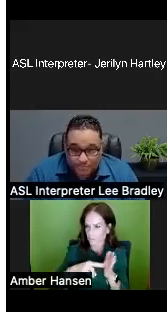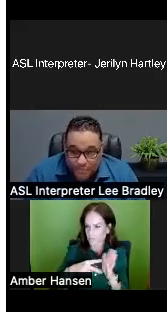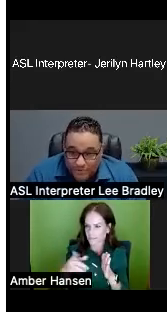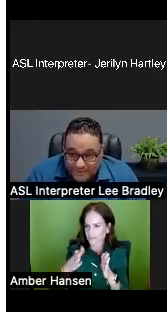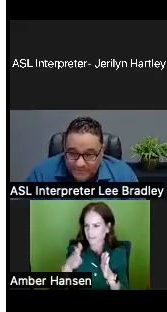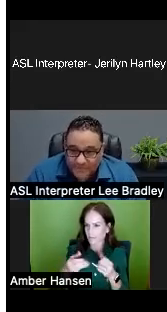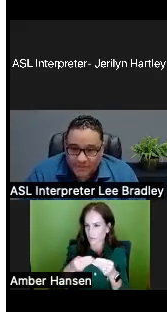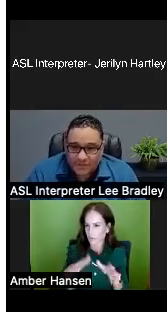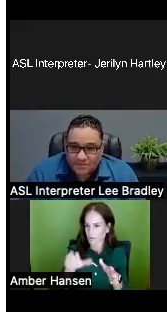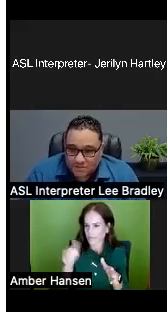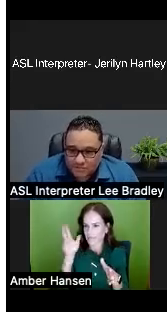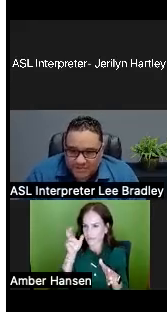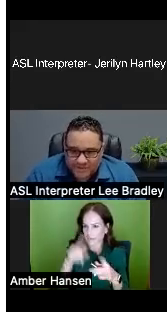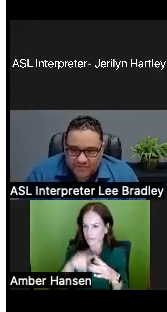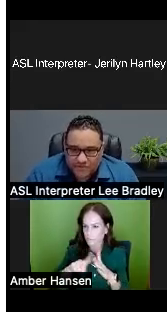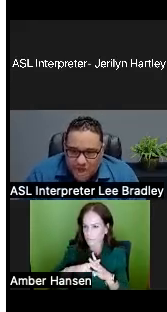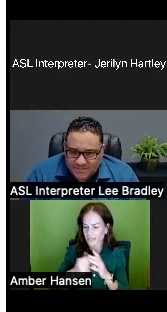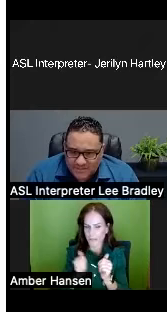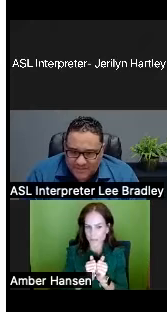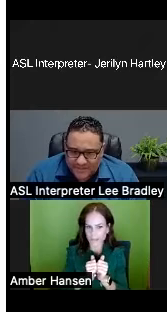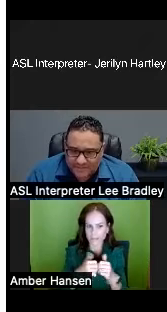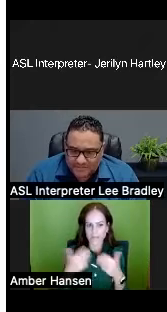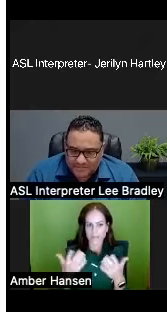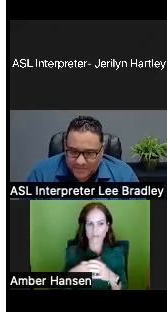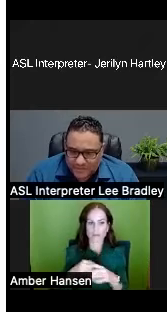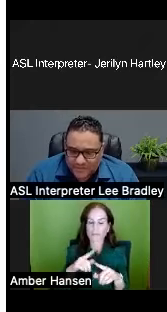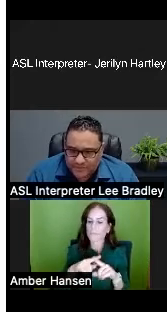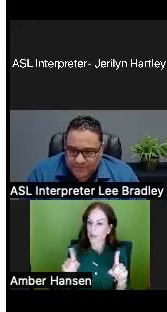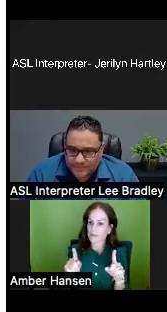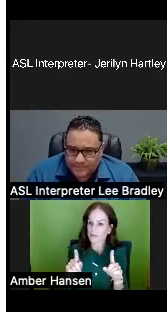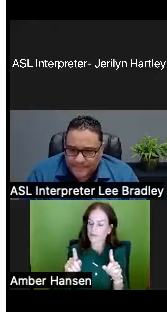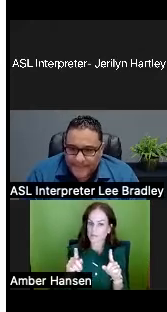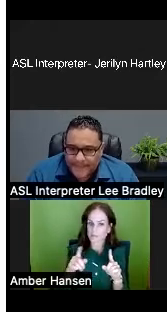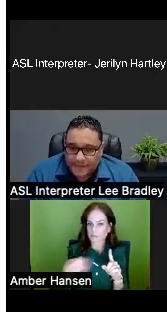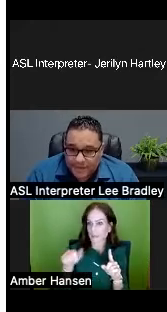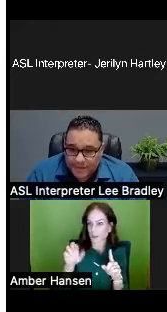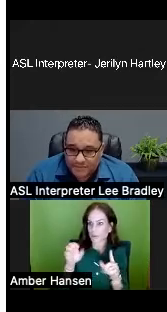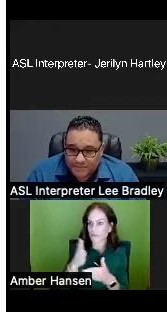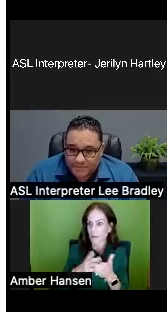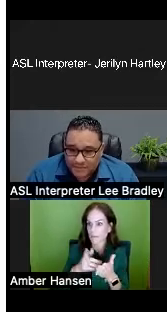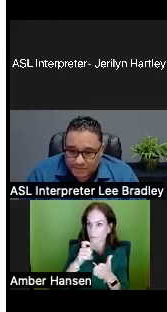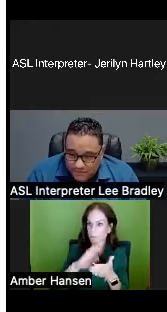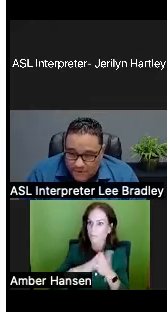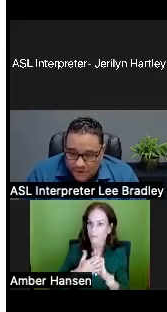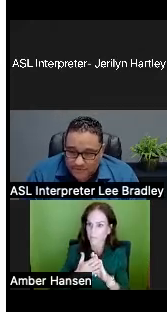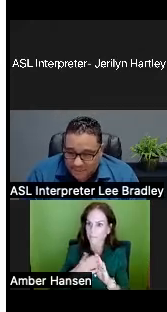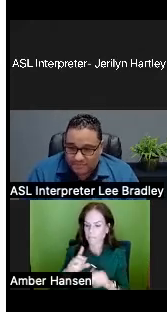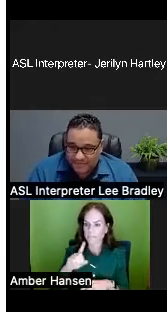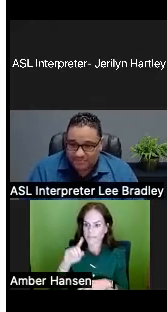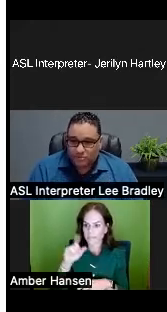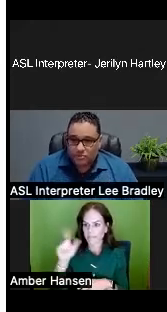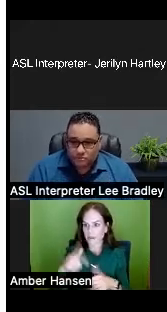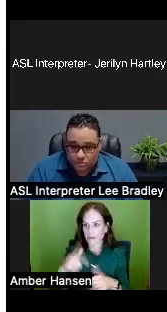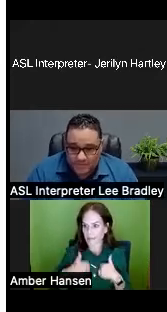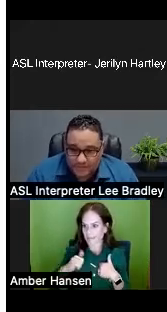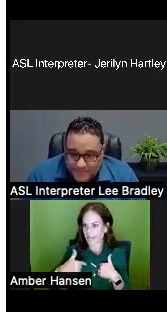are born deaf, so they've never lost anything to begin with. But there are some